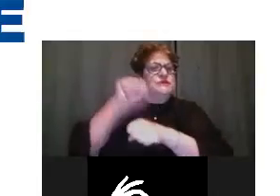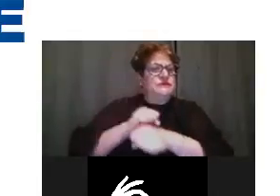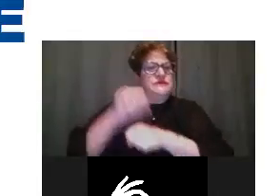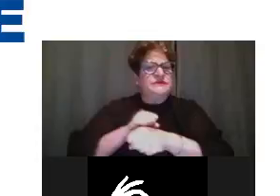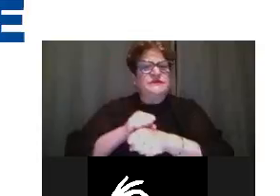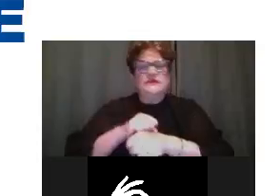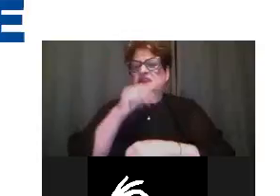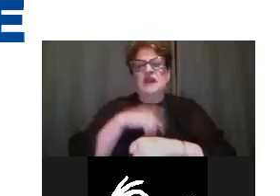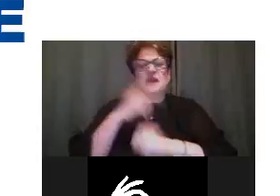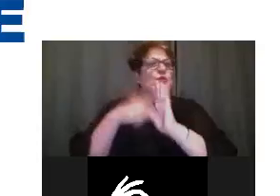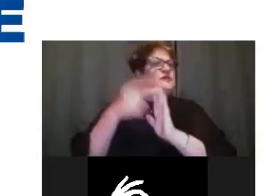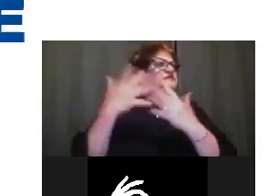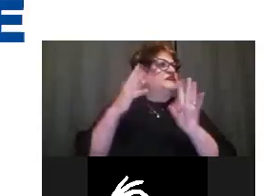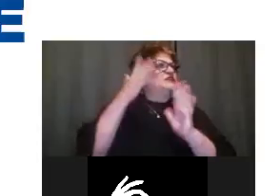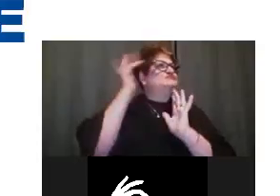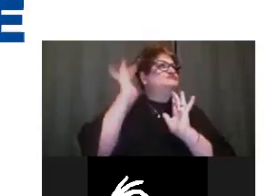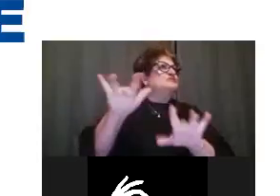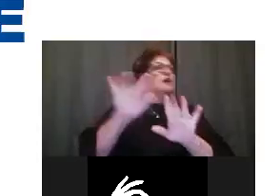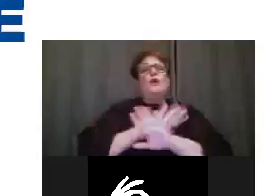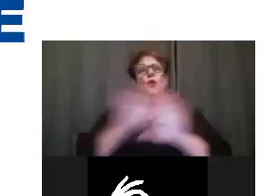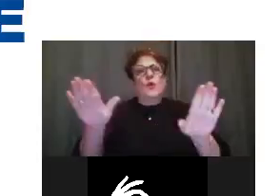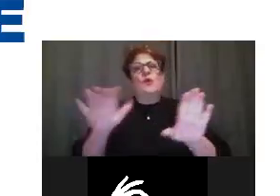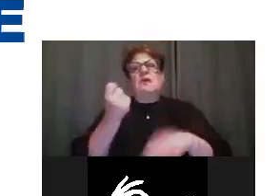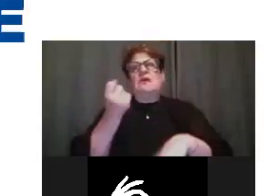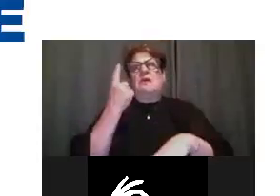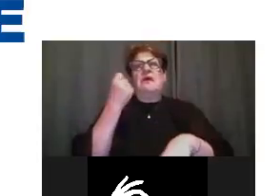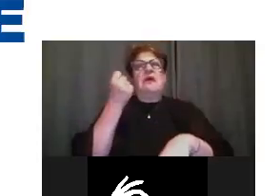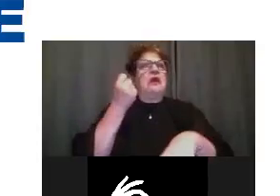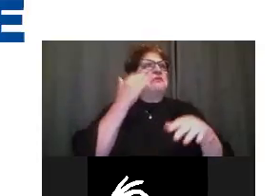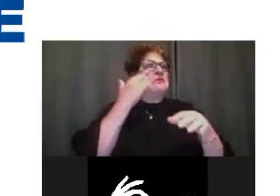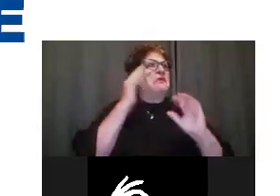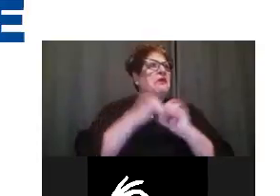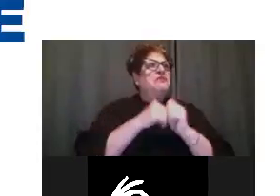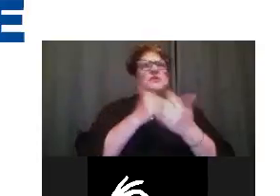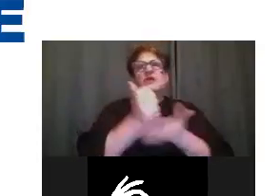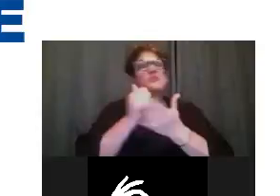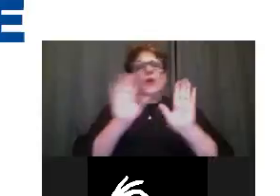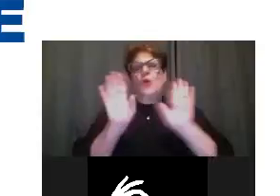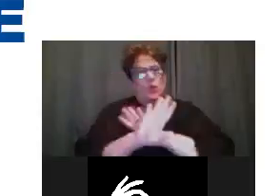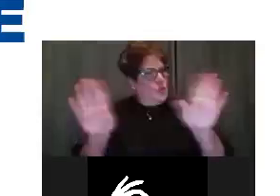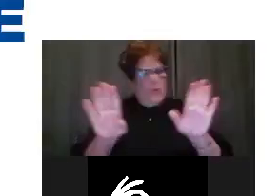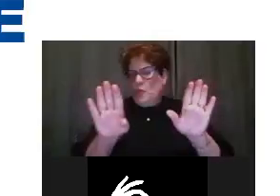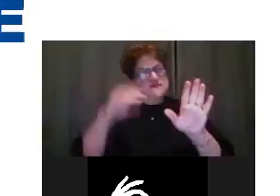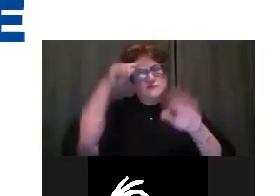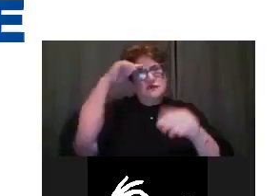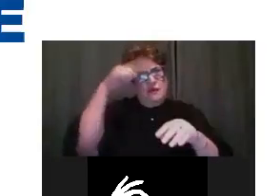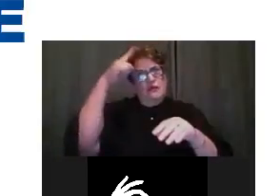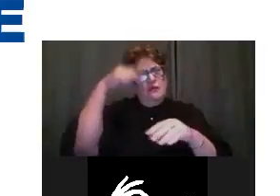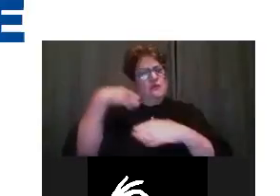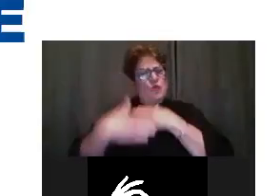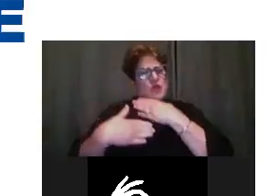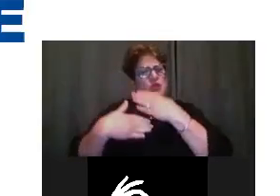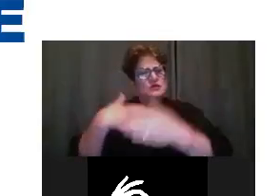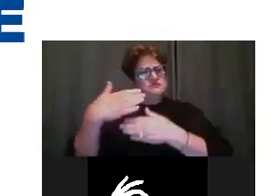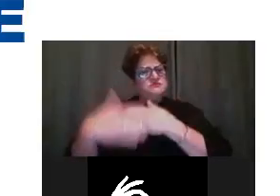time I'm done, I've learned how to do this and now I get it and I can help anybody, but rather it is a process. So if we can go to the